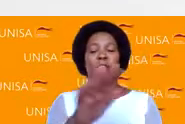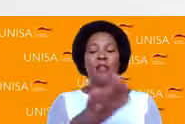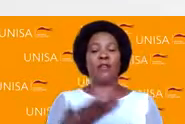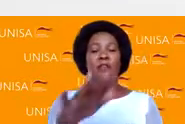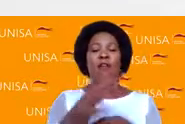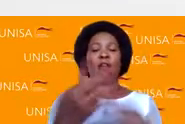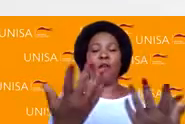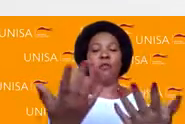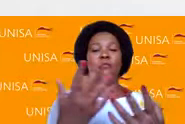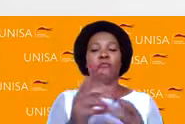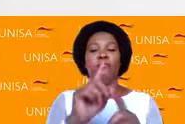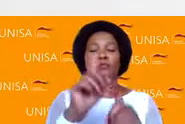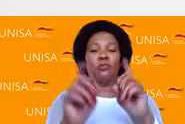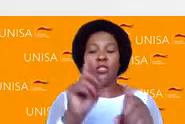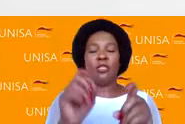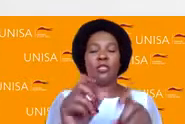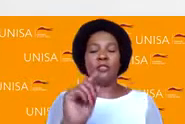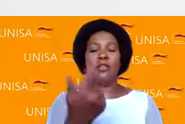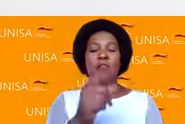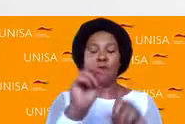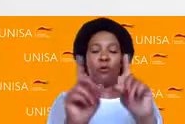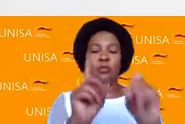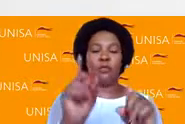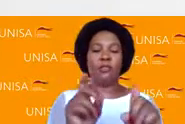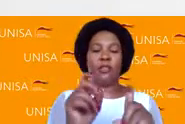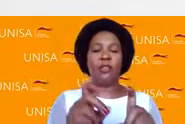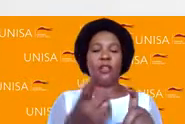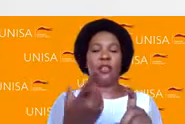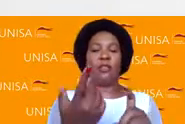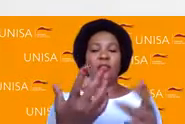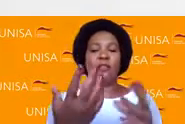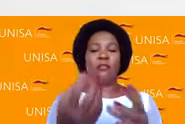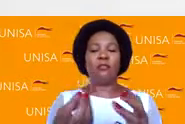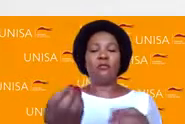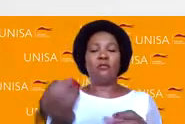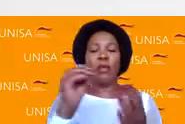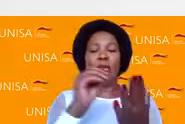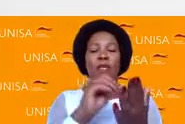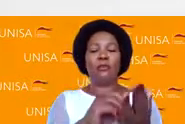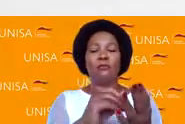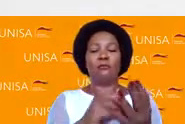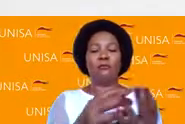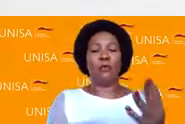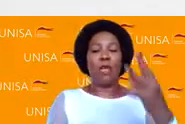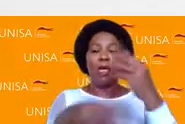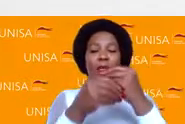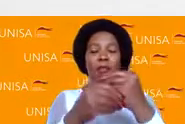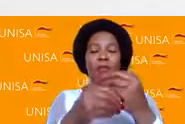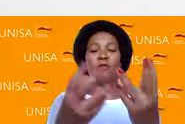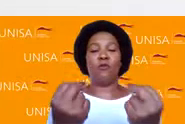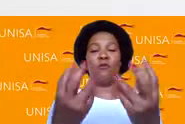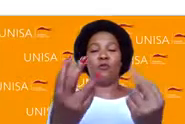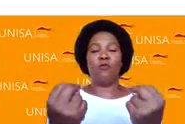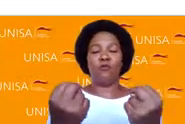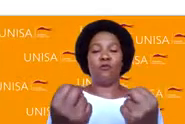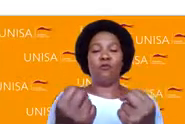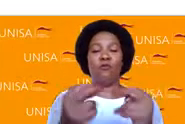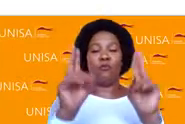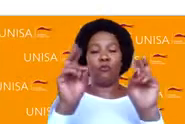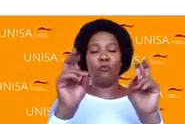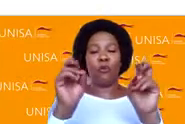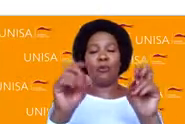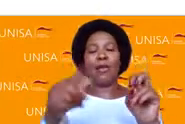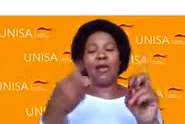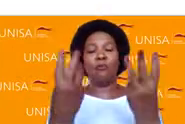want to ask a general question, then you can add a new topic, and others can come and reply to your topic.